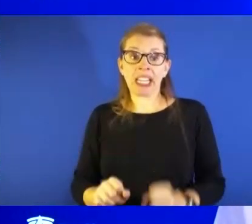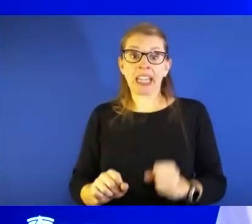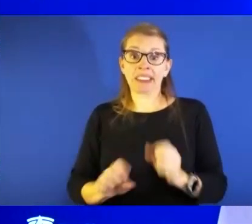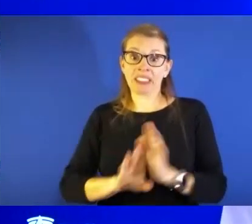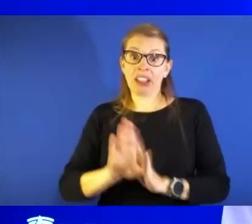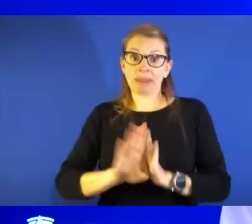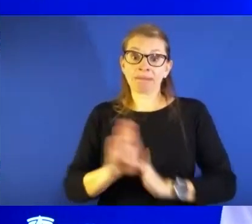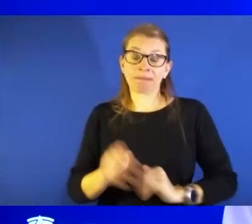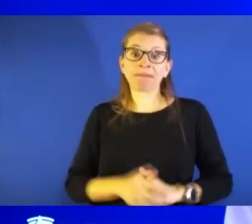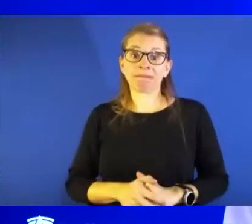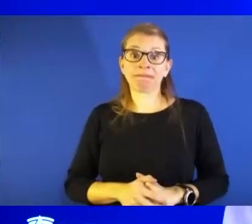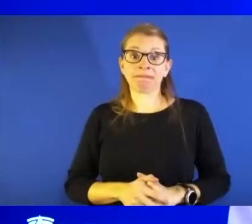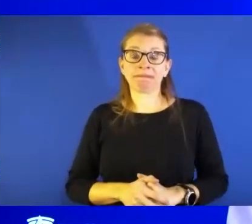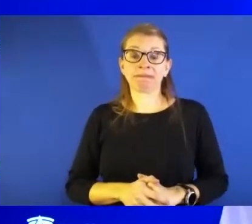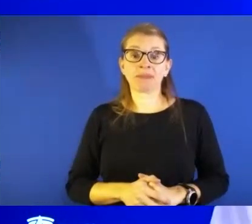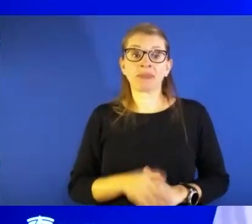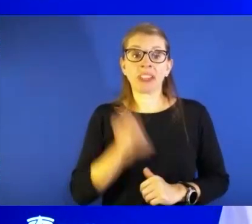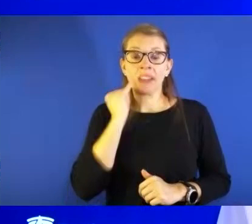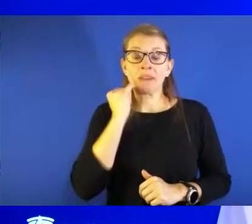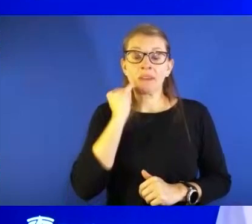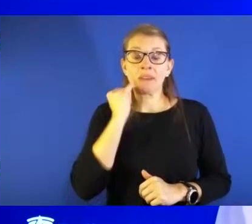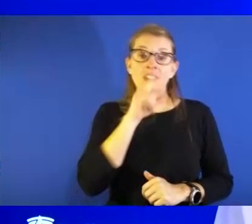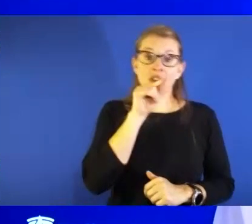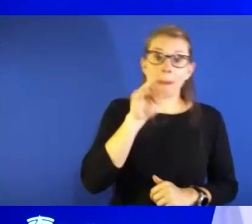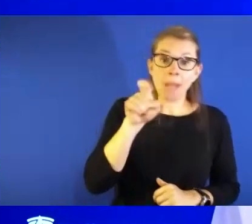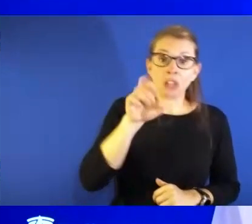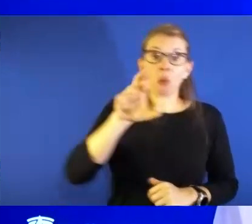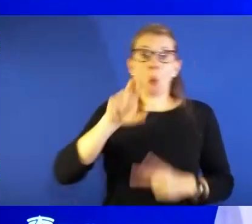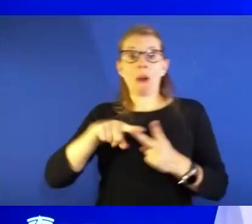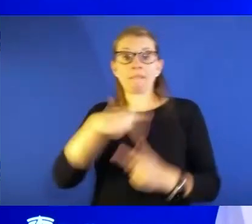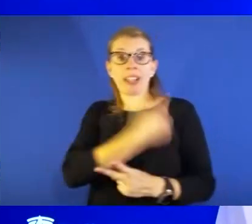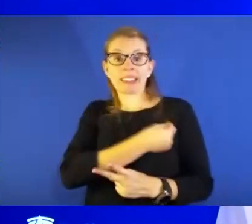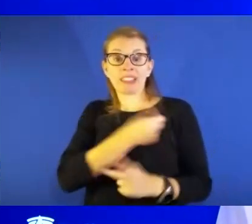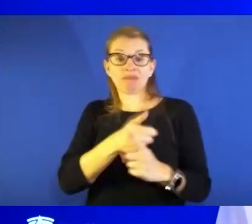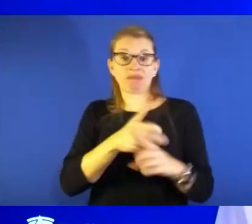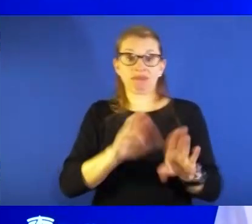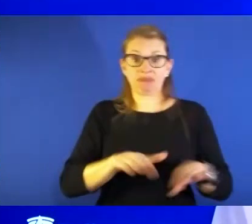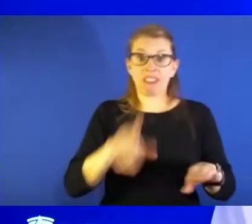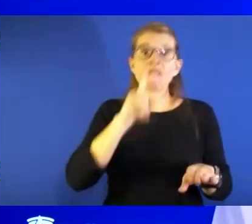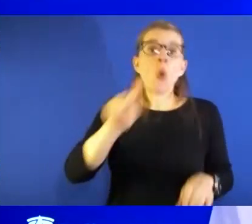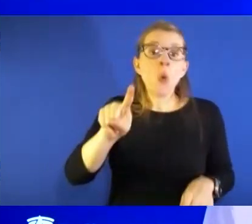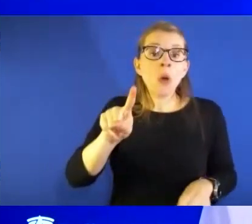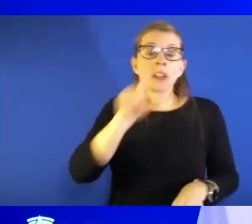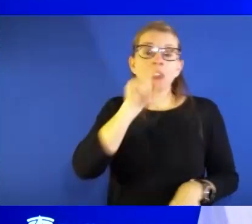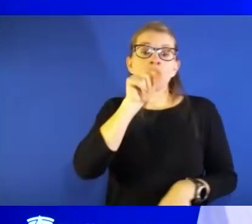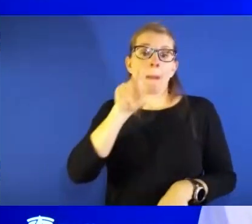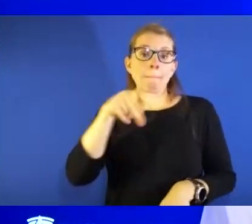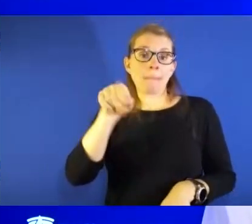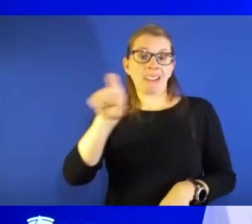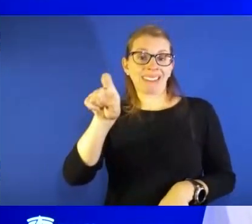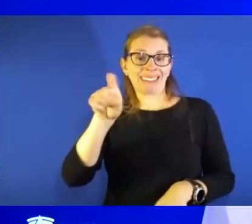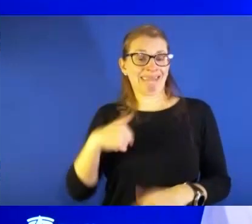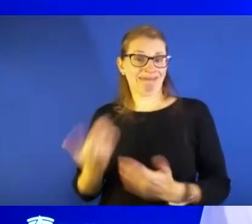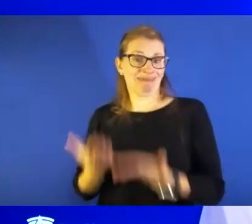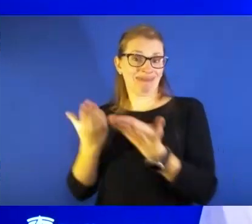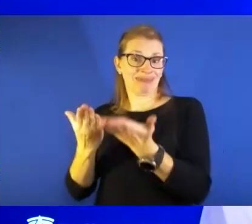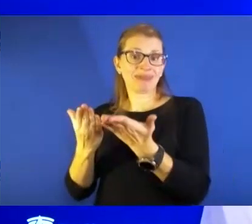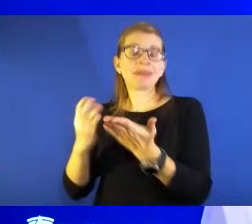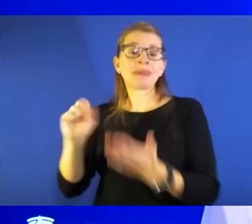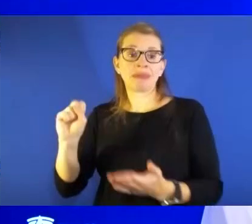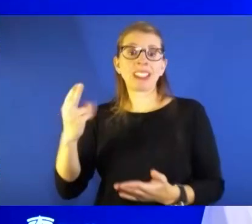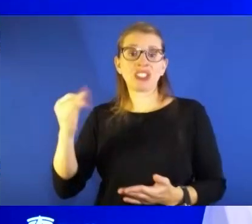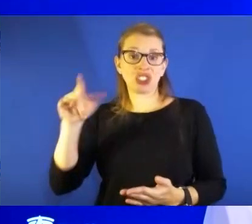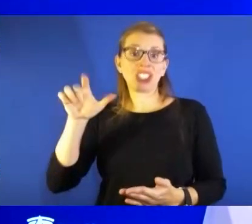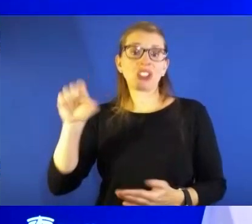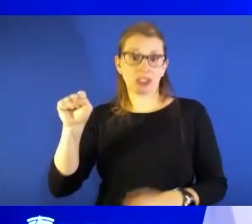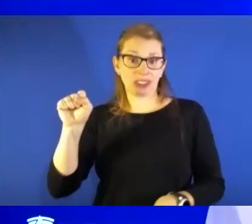again, if you had chickenpox or the vaccine as a child for chickenpox, I would certainly recommend the